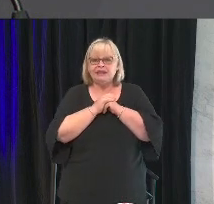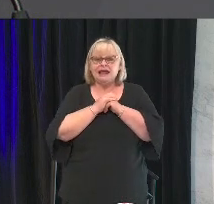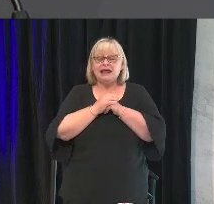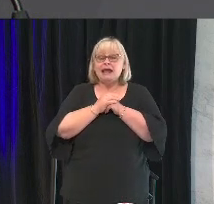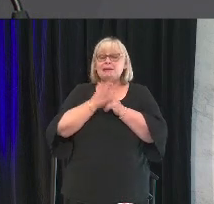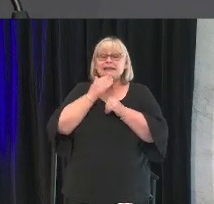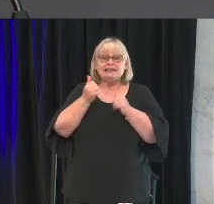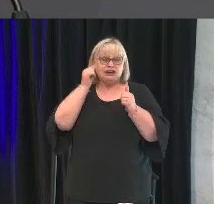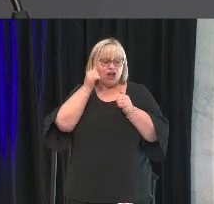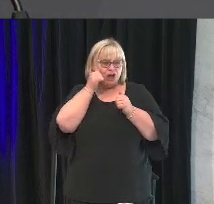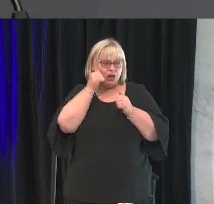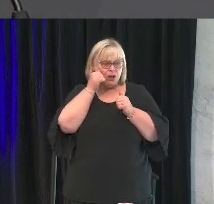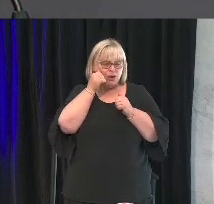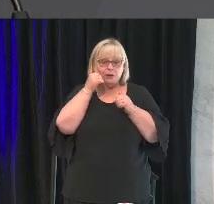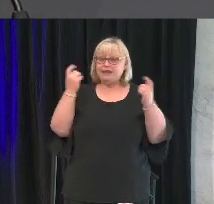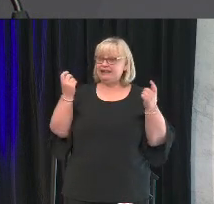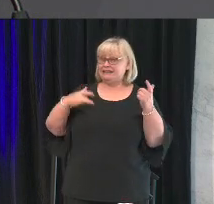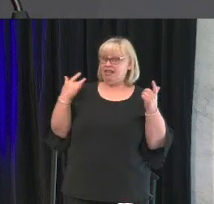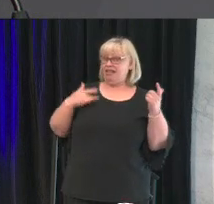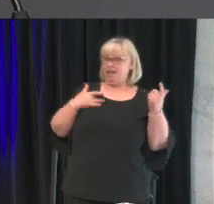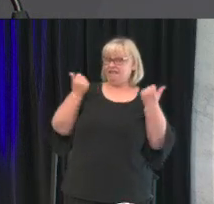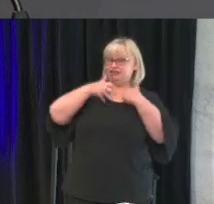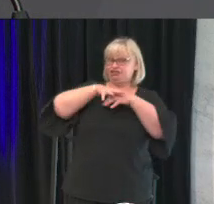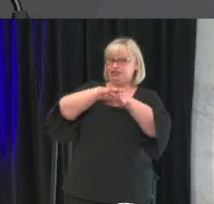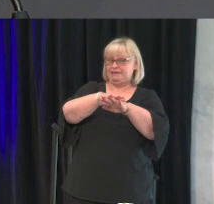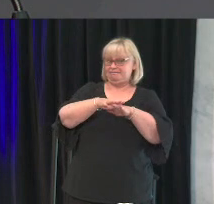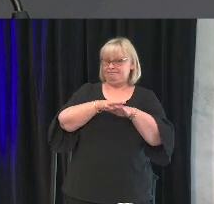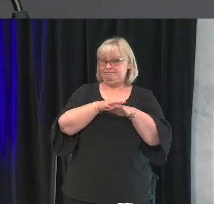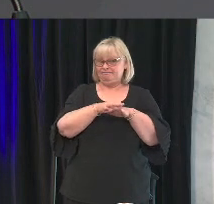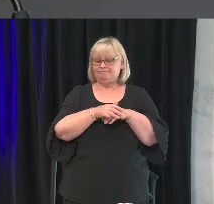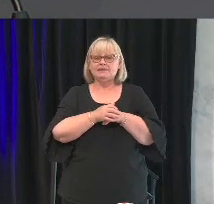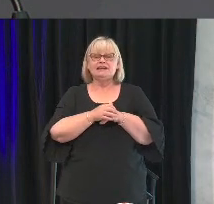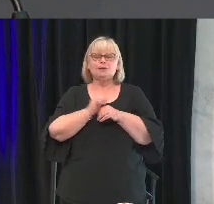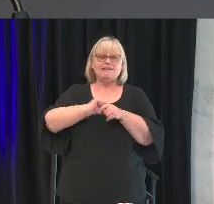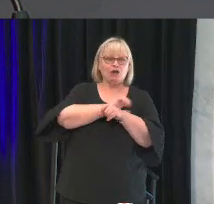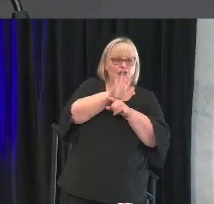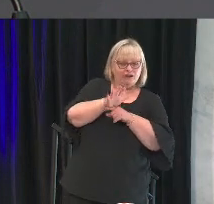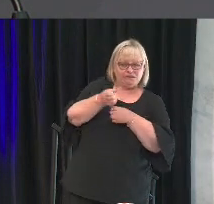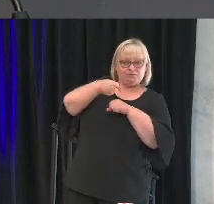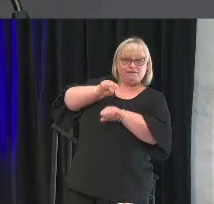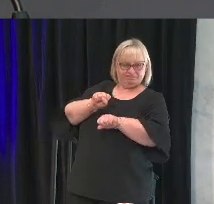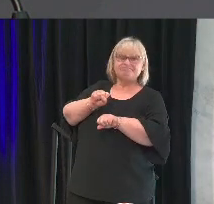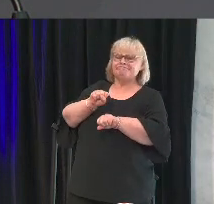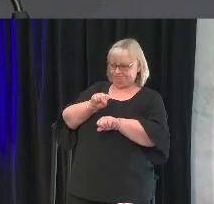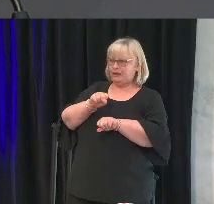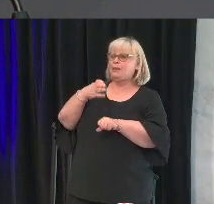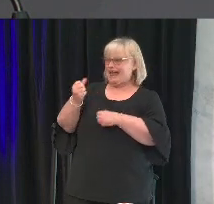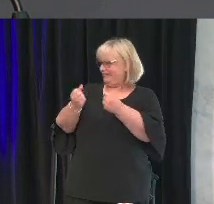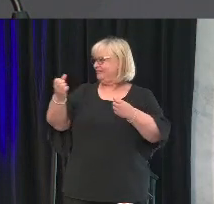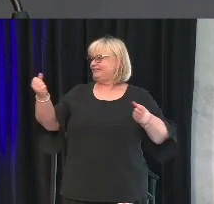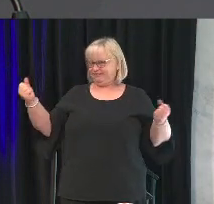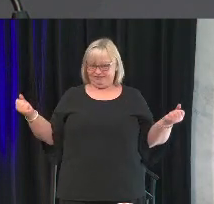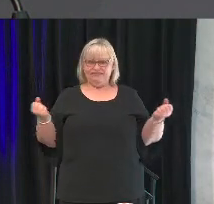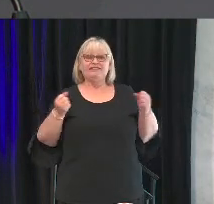be aware that the ceremony will be live streamed today. COVID precautions have, of course, been put into place for these